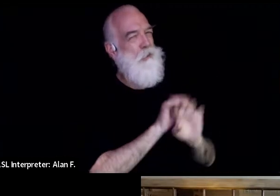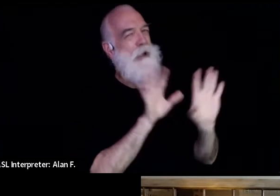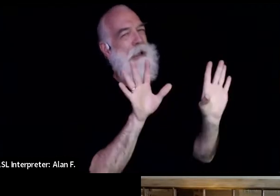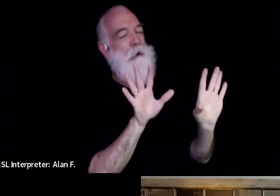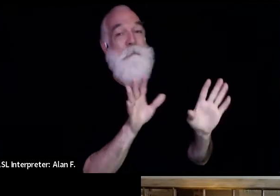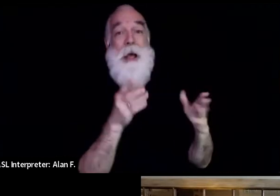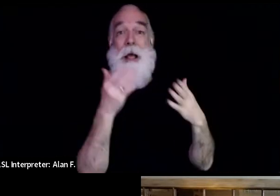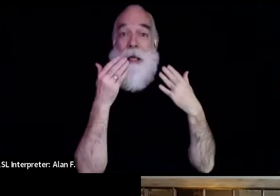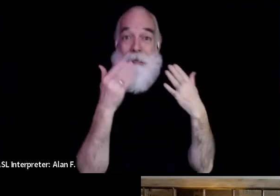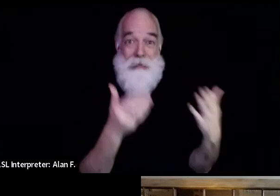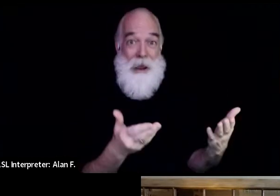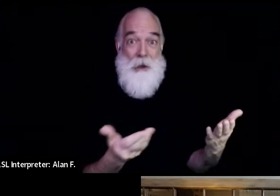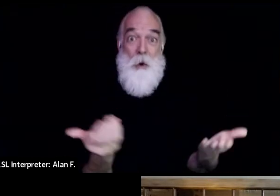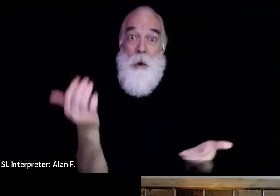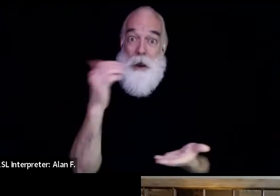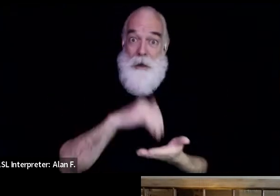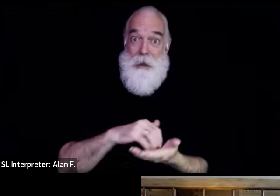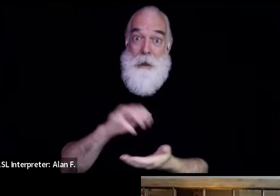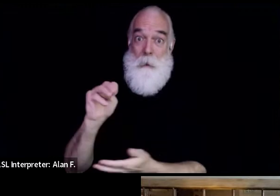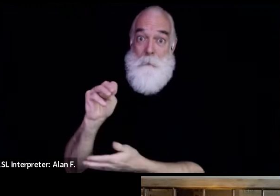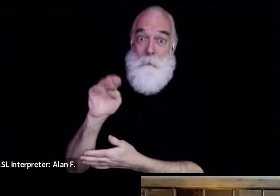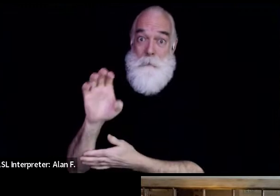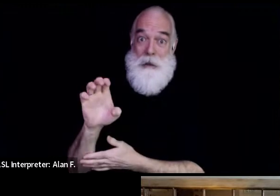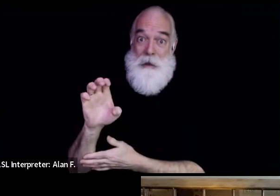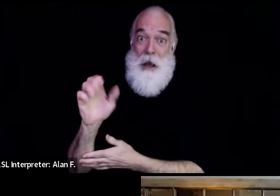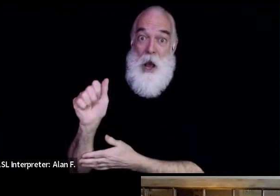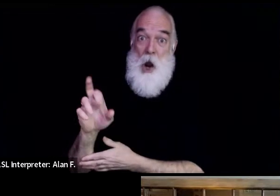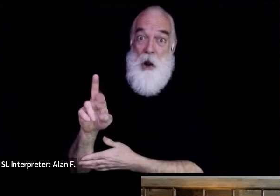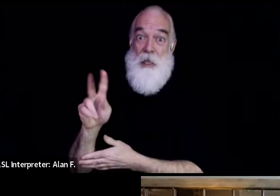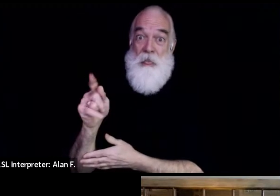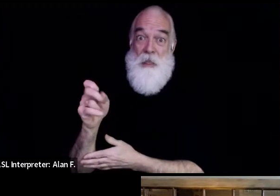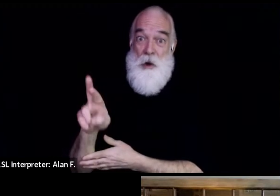you again to the MacArthur Foundation Safety and Justice Challenge for their